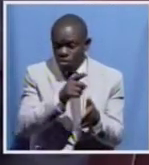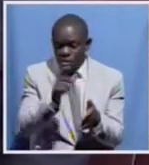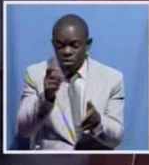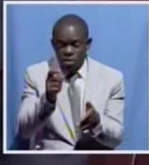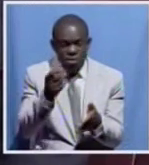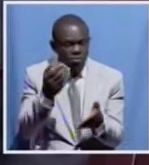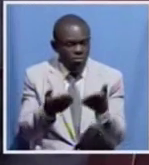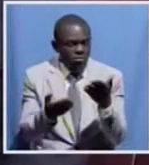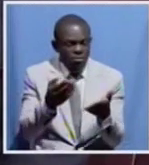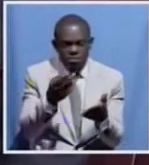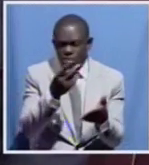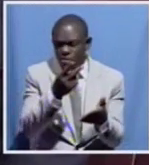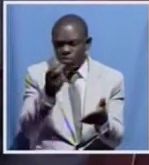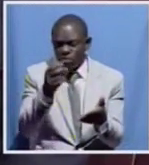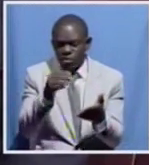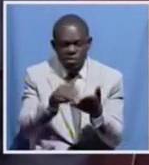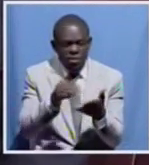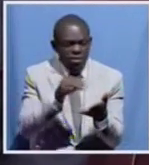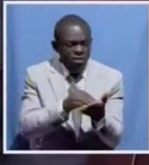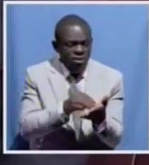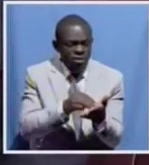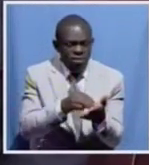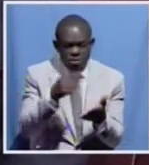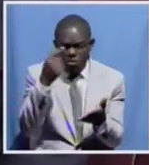a 20 or